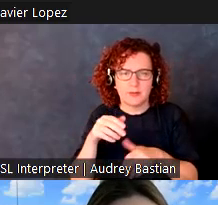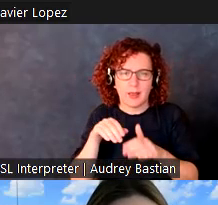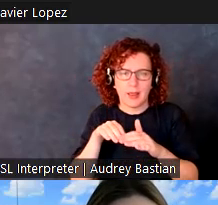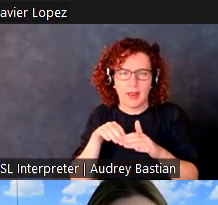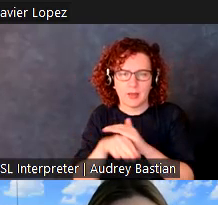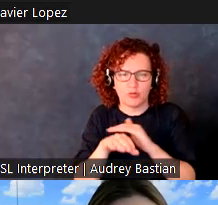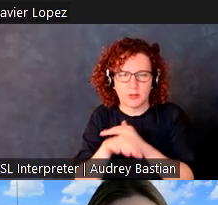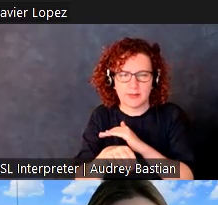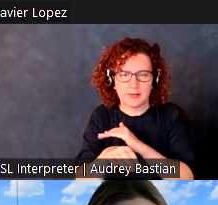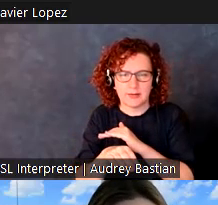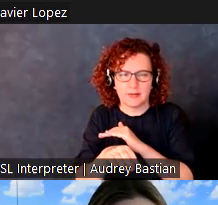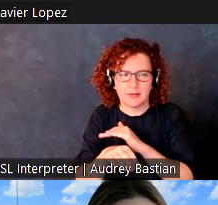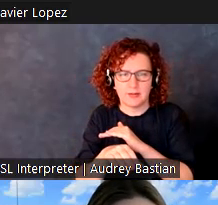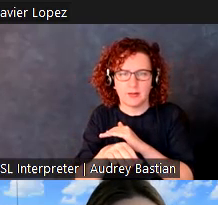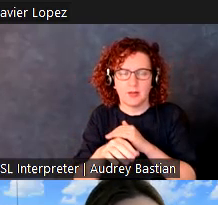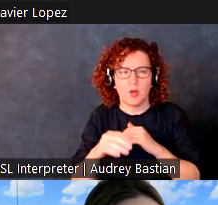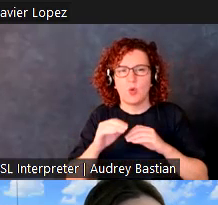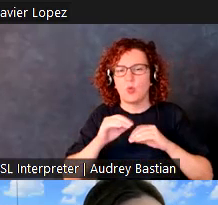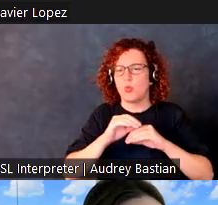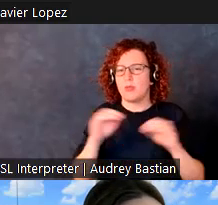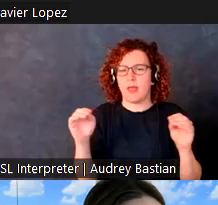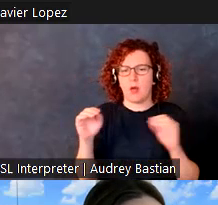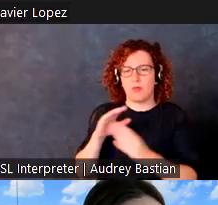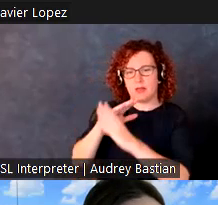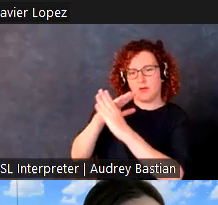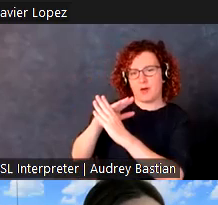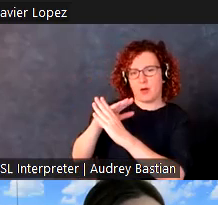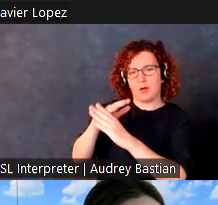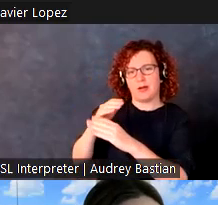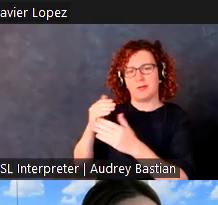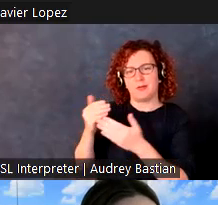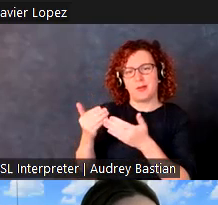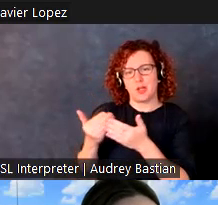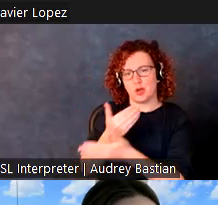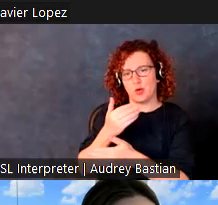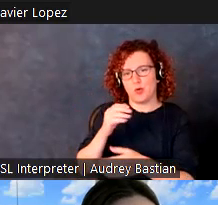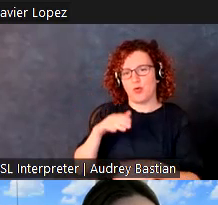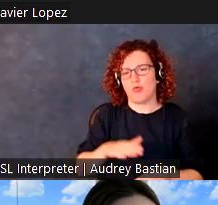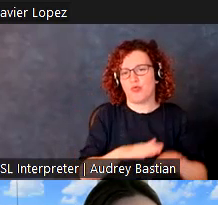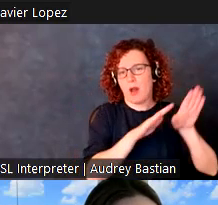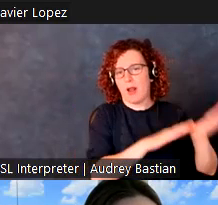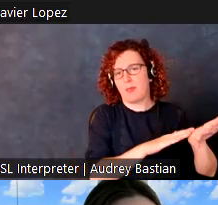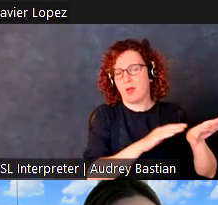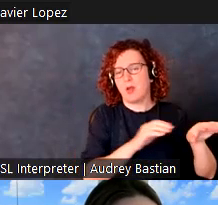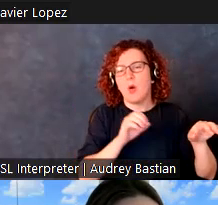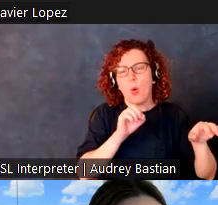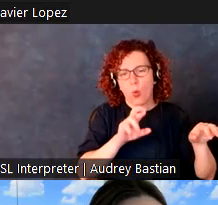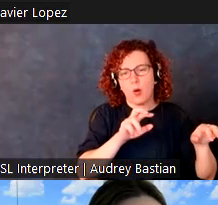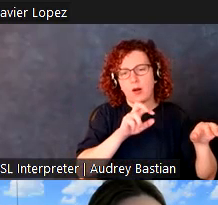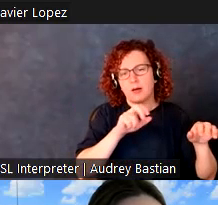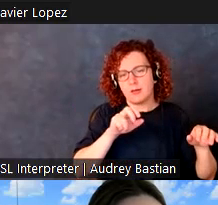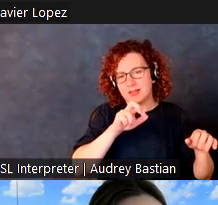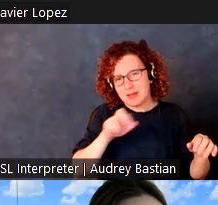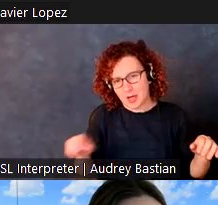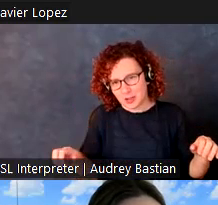without interfering with the folks using the new ramp or the stairs coming down. So it's